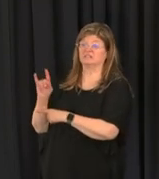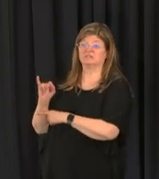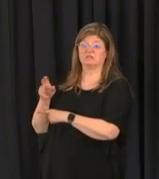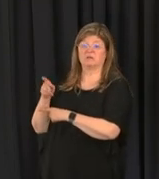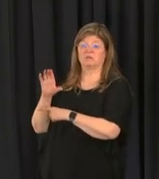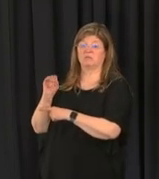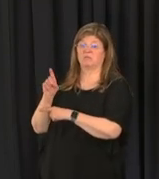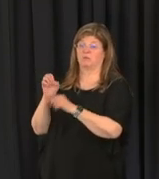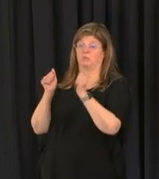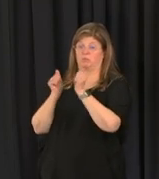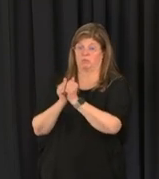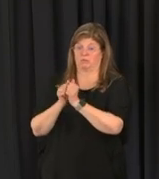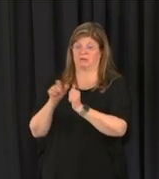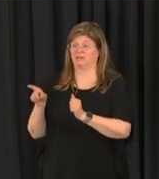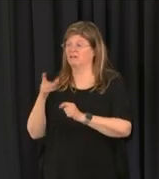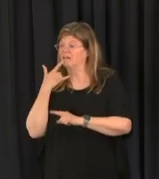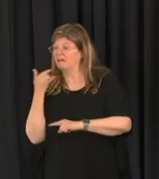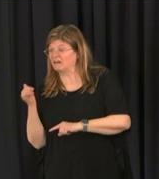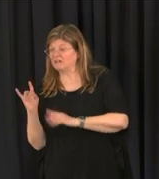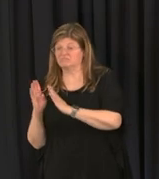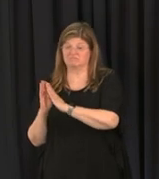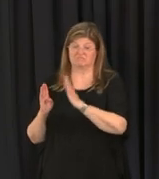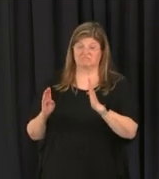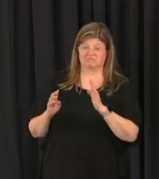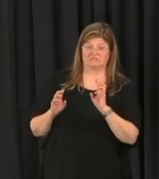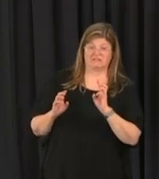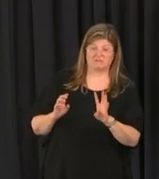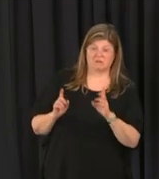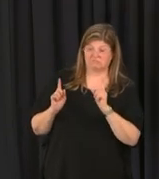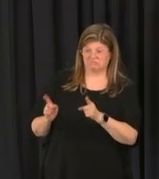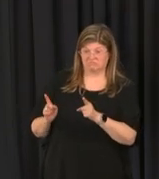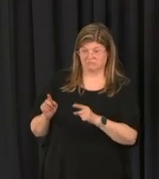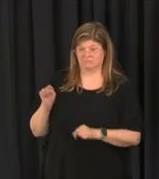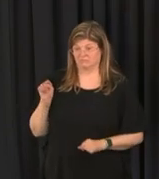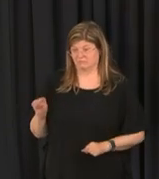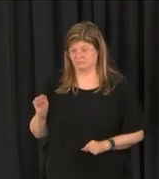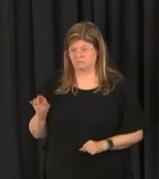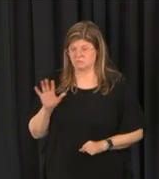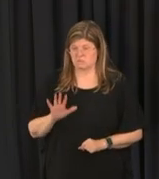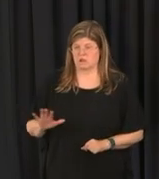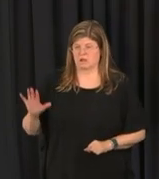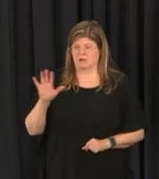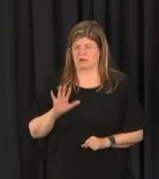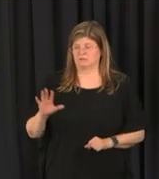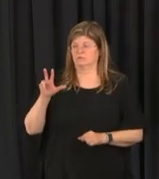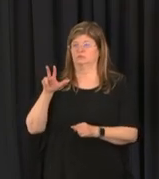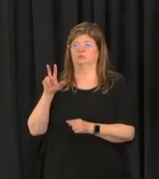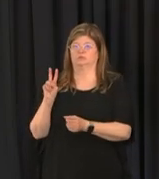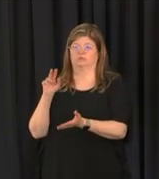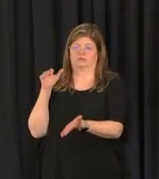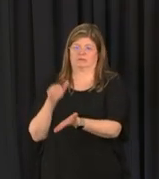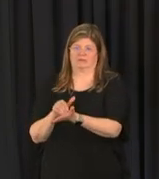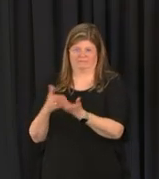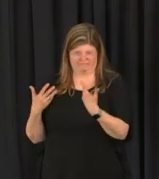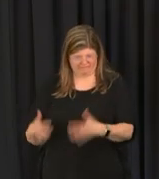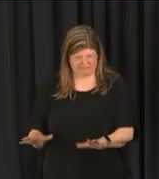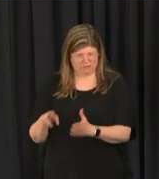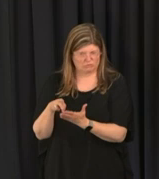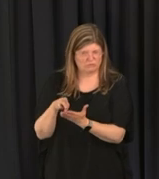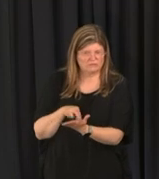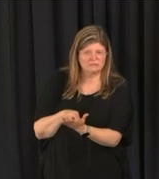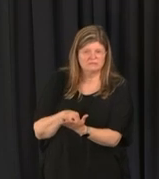a medical condition between 18 and 64, about 32,000